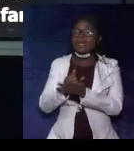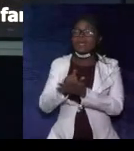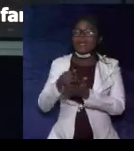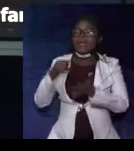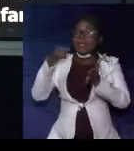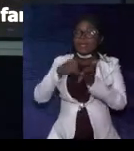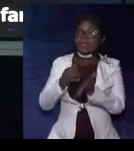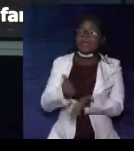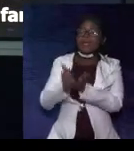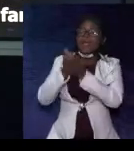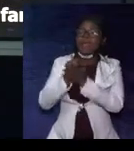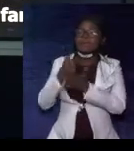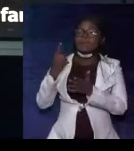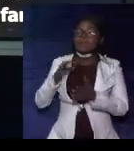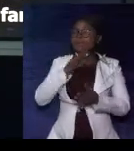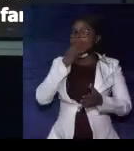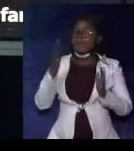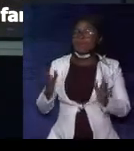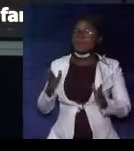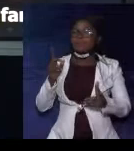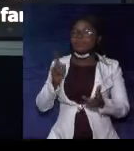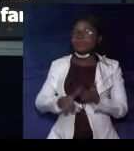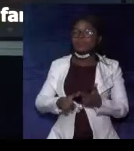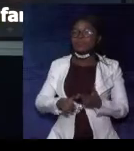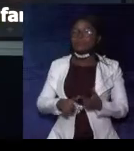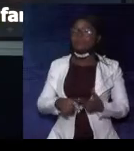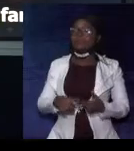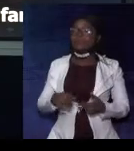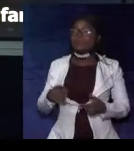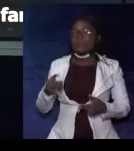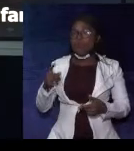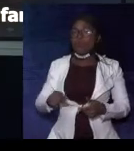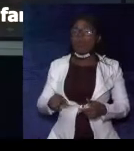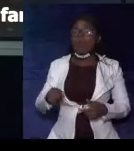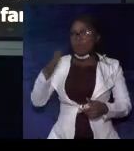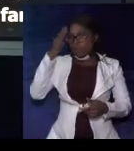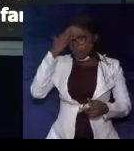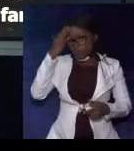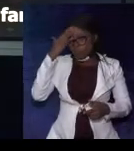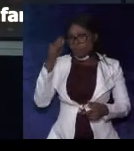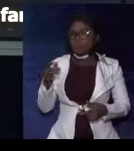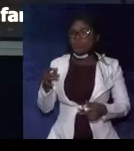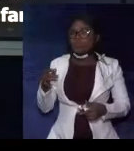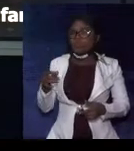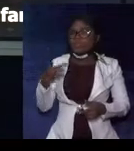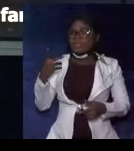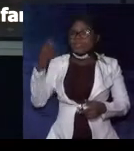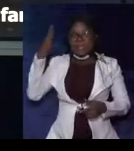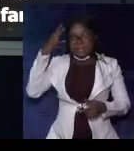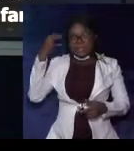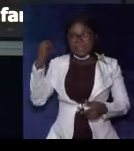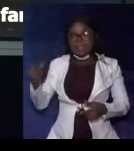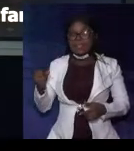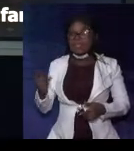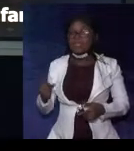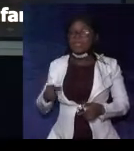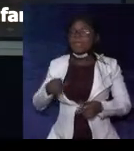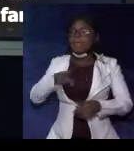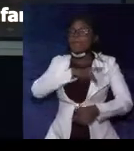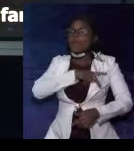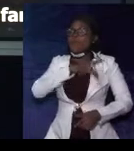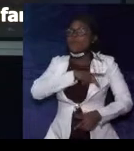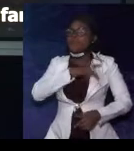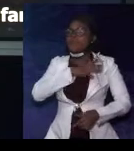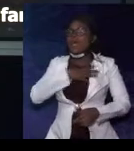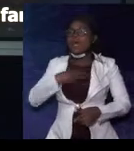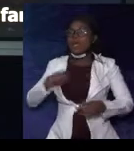to assess his profit and loss on the farm. It helps the farmer to assess his profit and